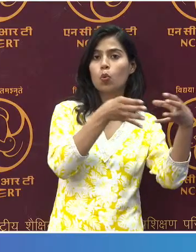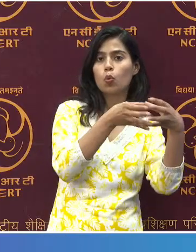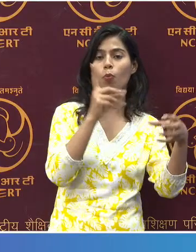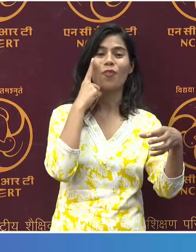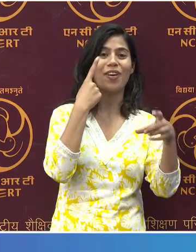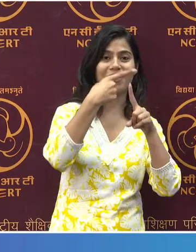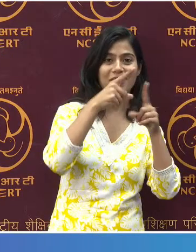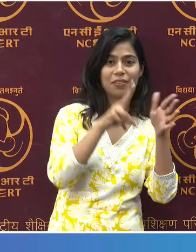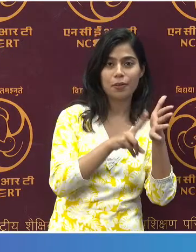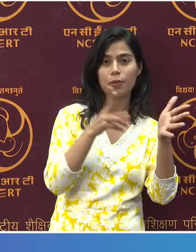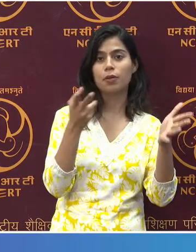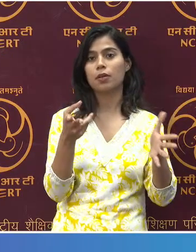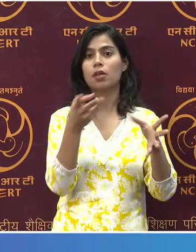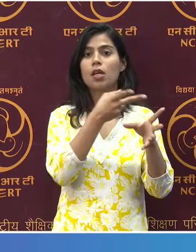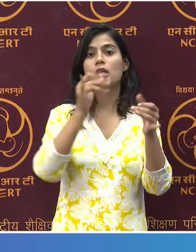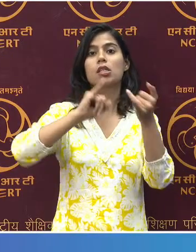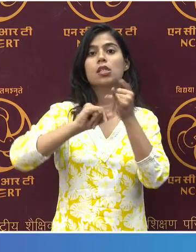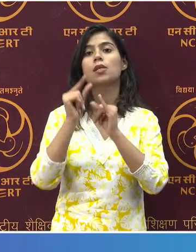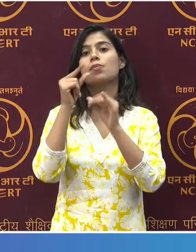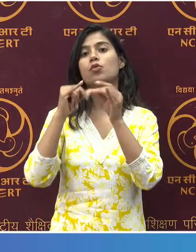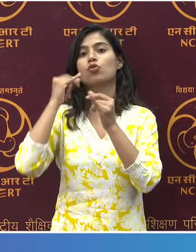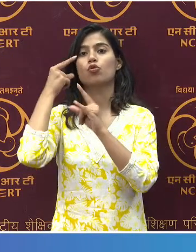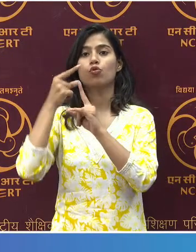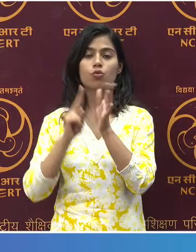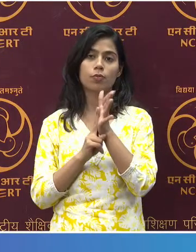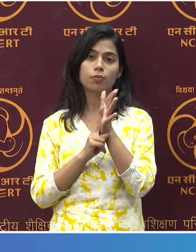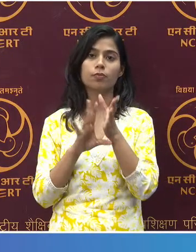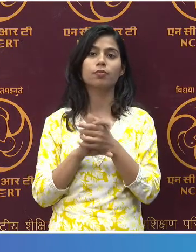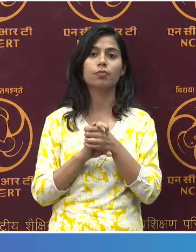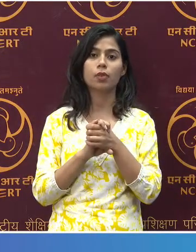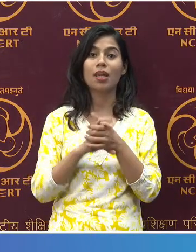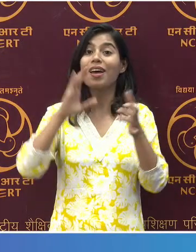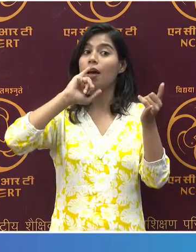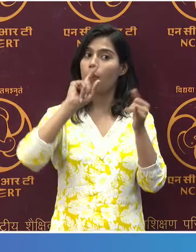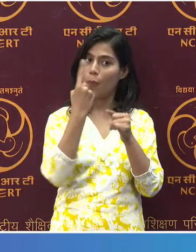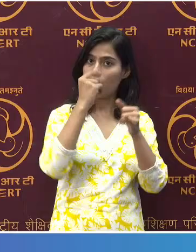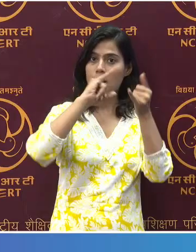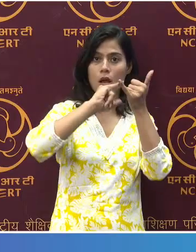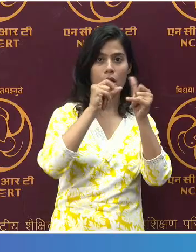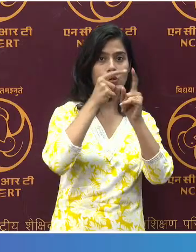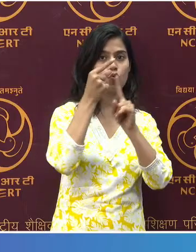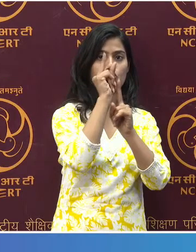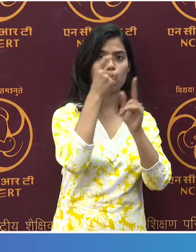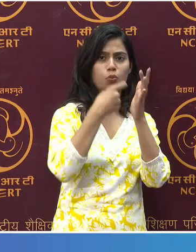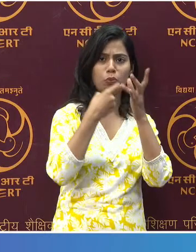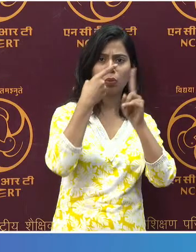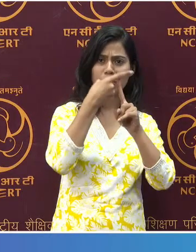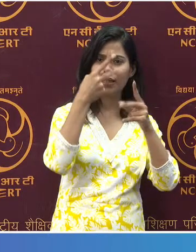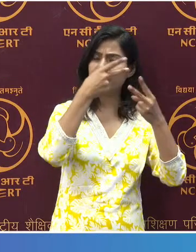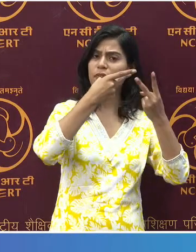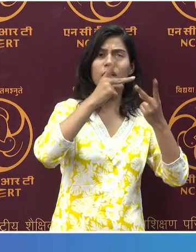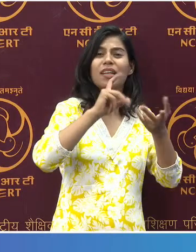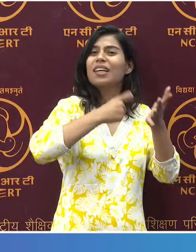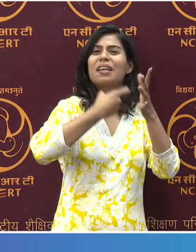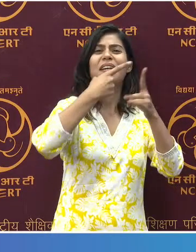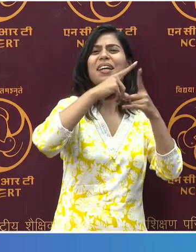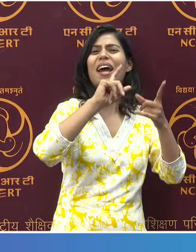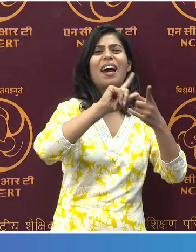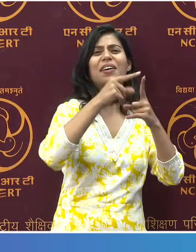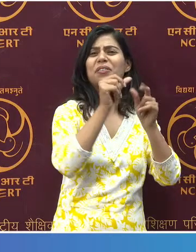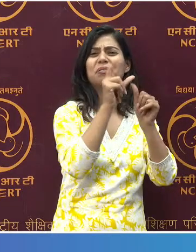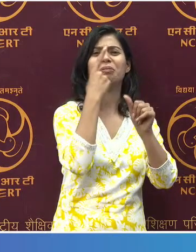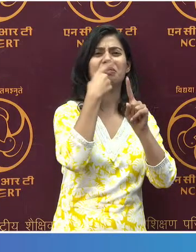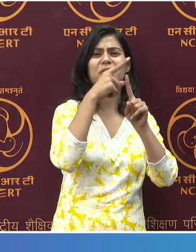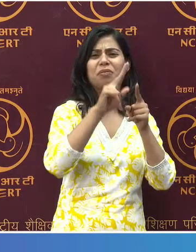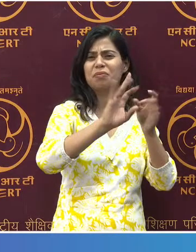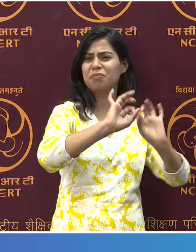atoms, that is called substitution reaction. Saturated hydrocarbons are fairly unreactive and are inert in the